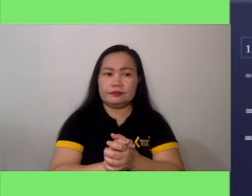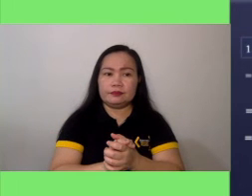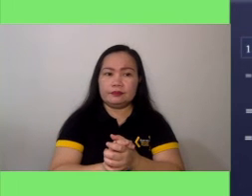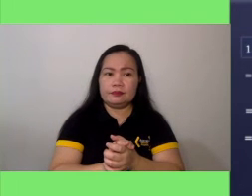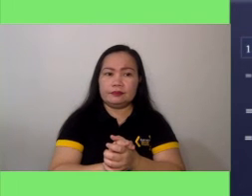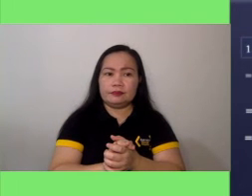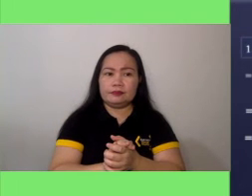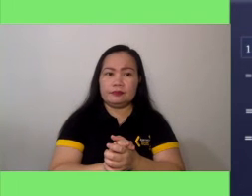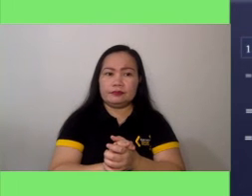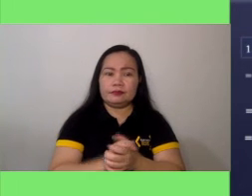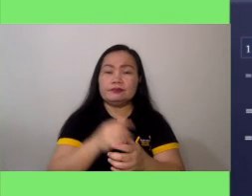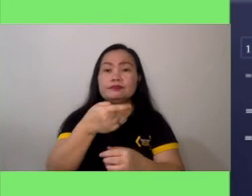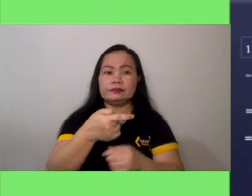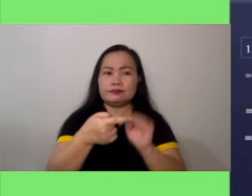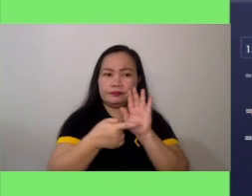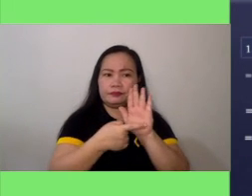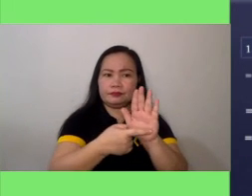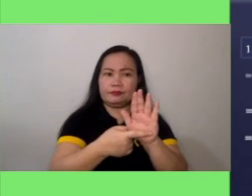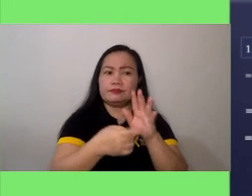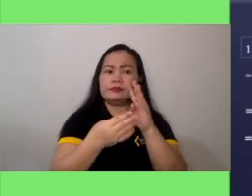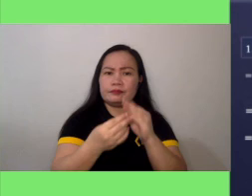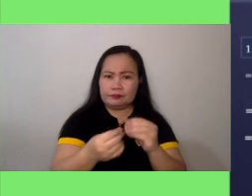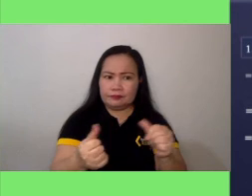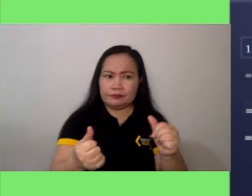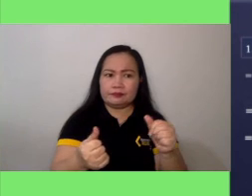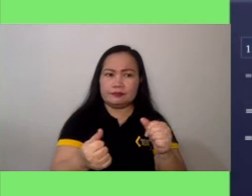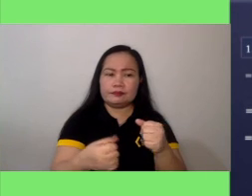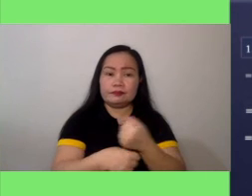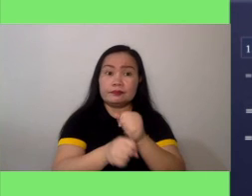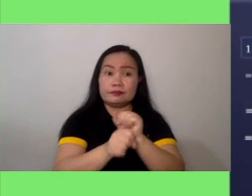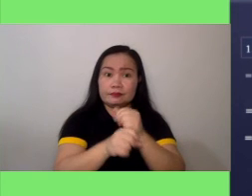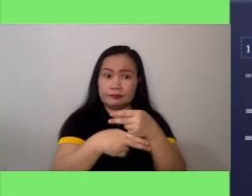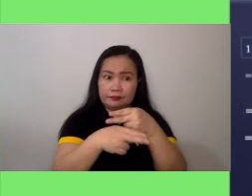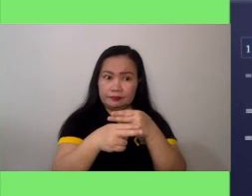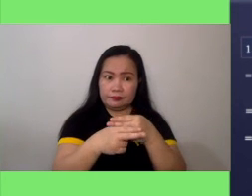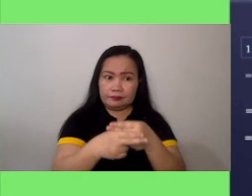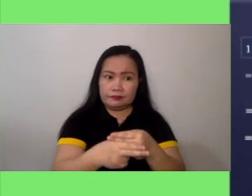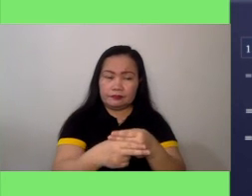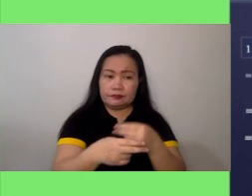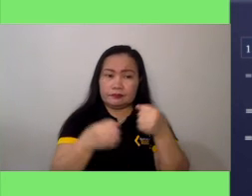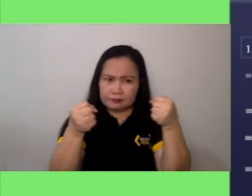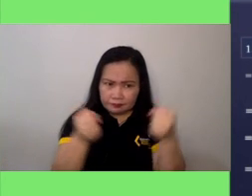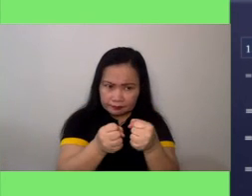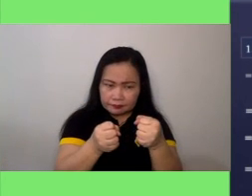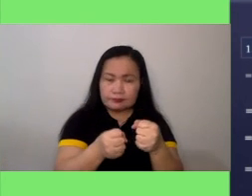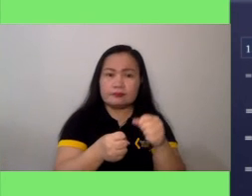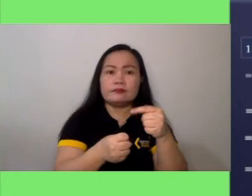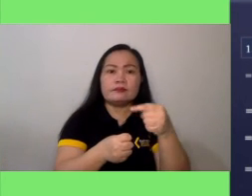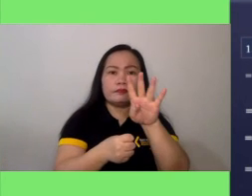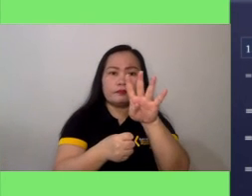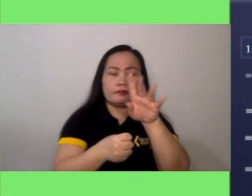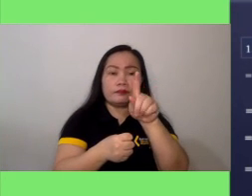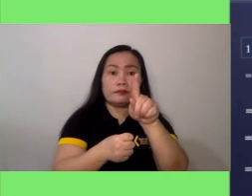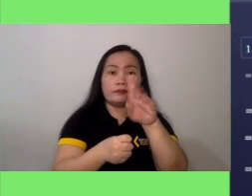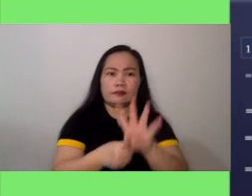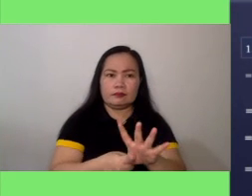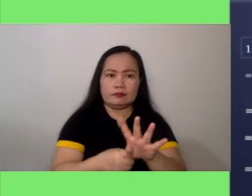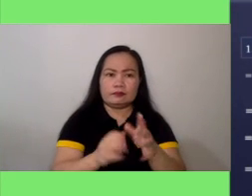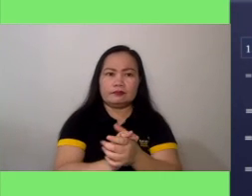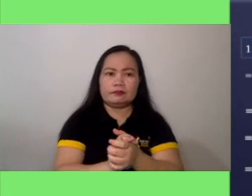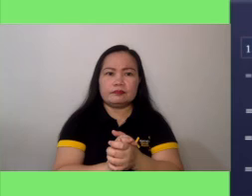Now, since negative, magkaiba ng sign. So, negative ito. And then, simplify natin. That is negative